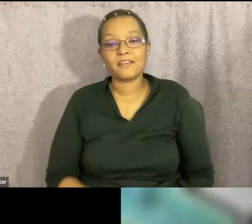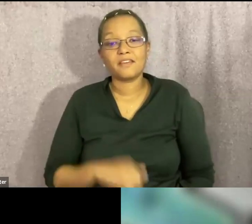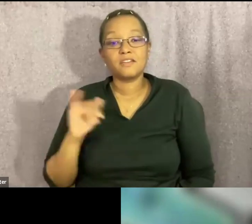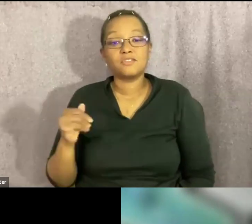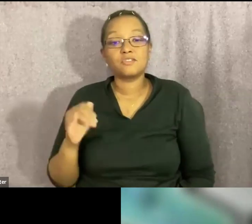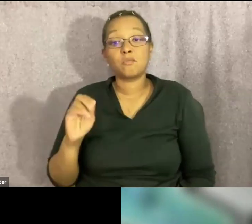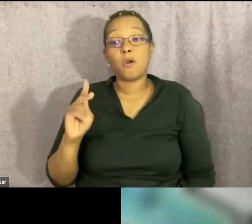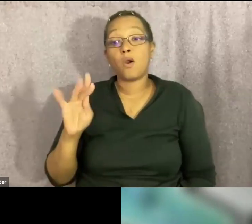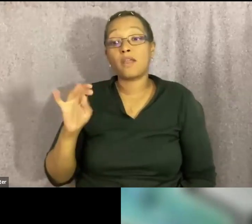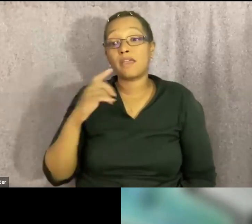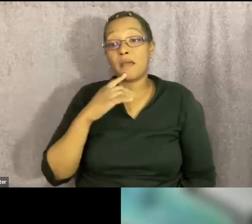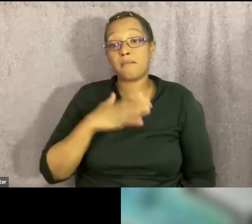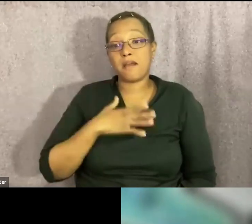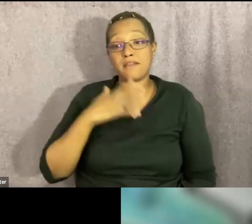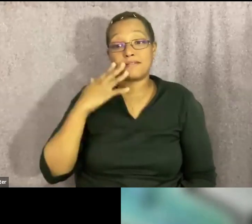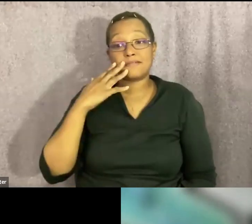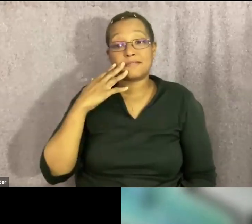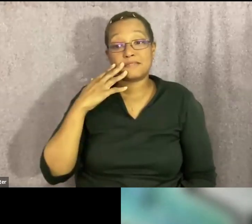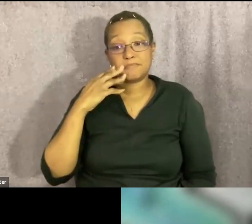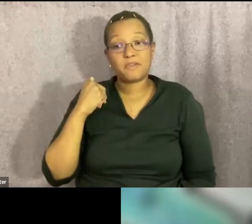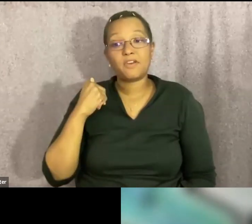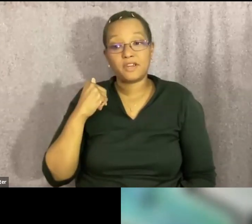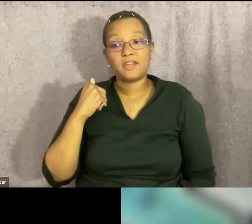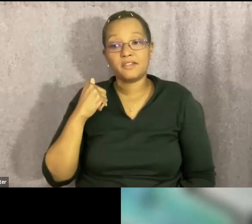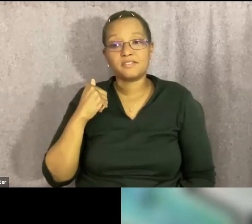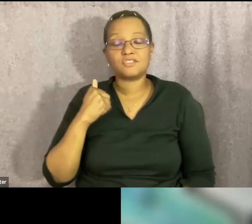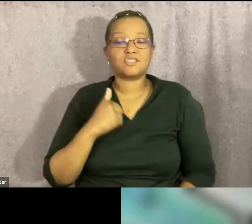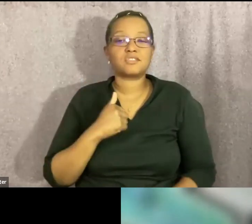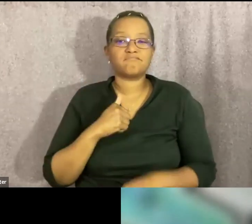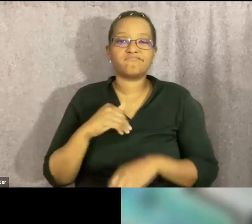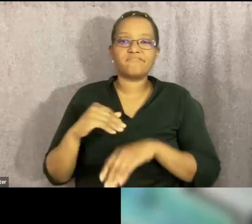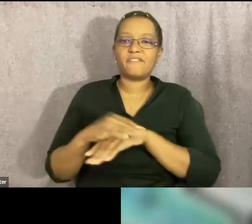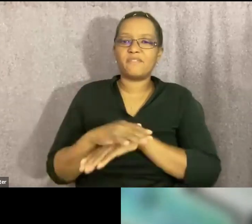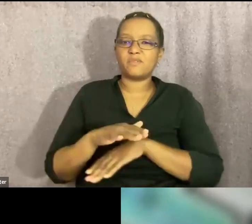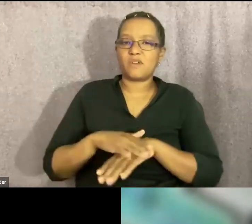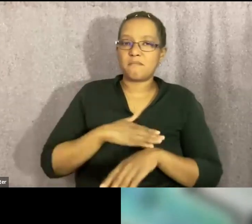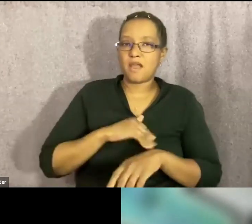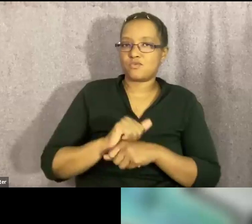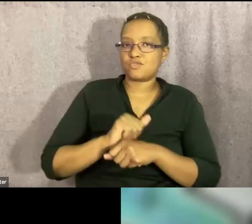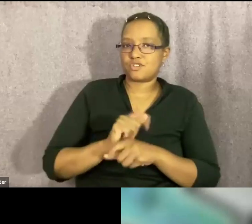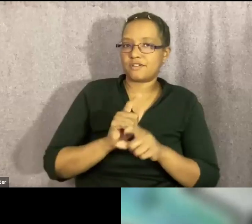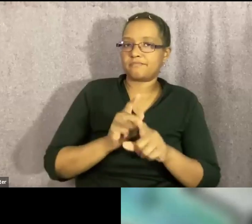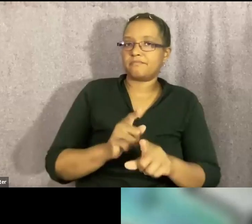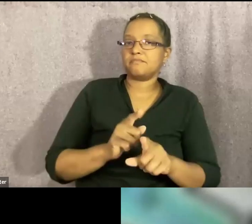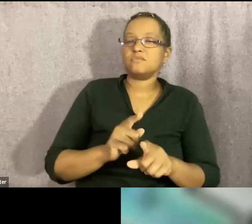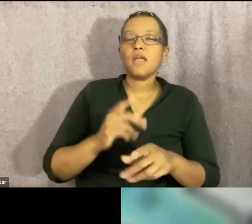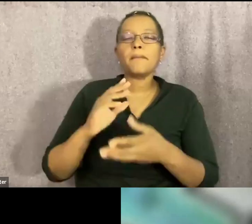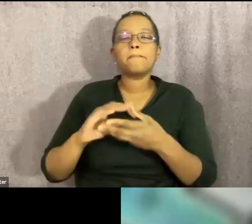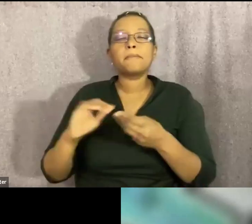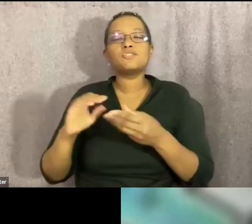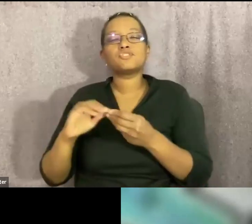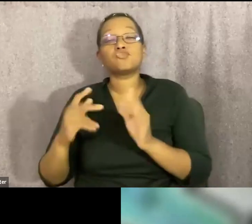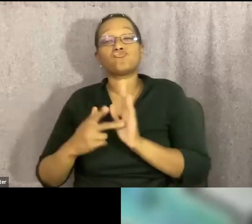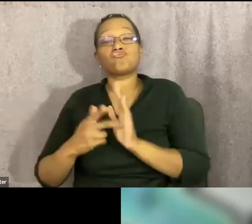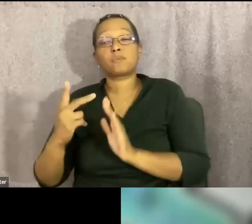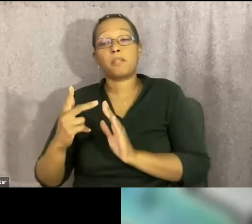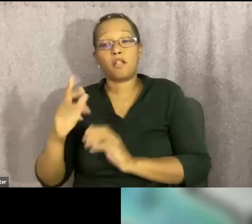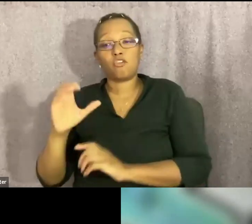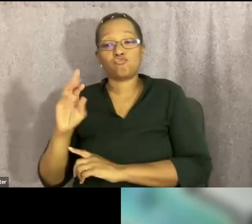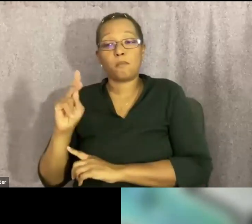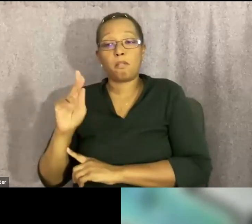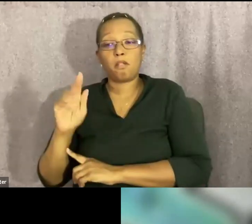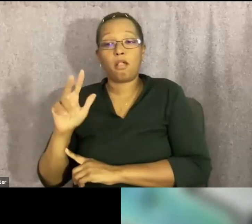many people are left behind and aren't falling through the cracks, but rather being pushed. So if you would like to find